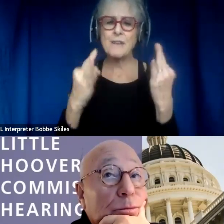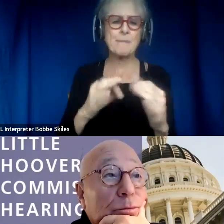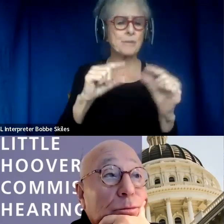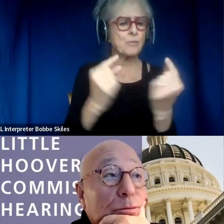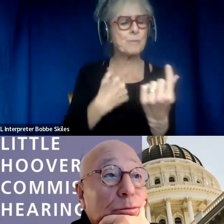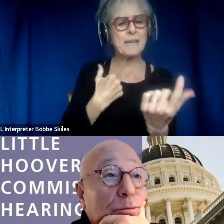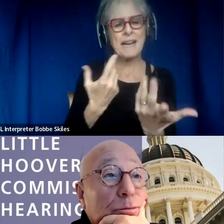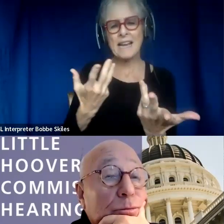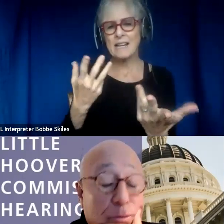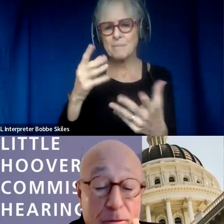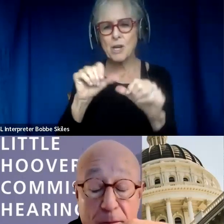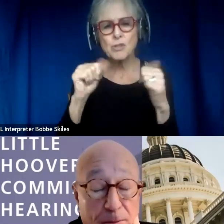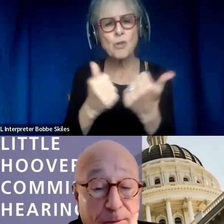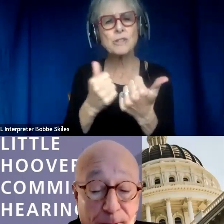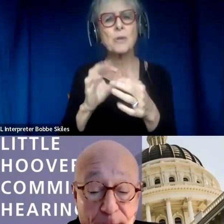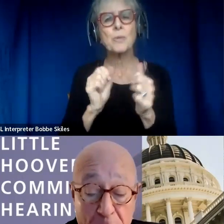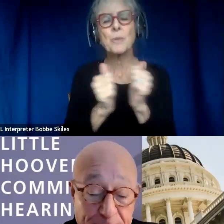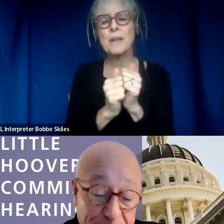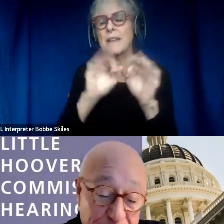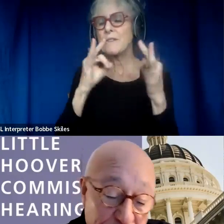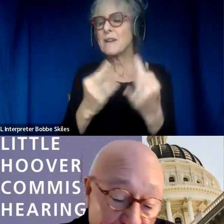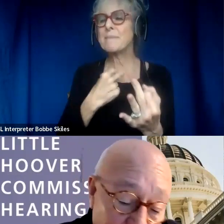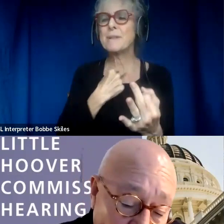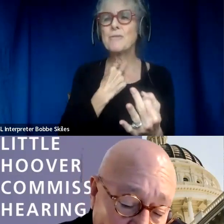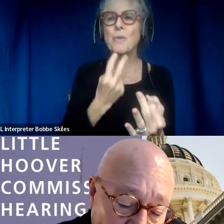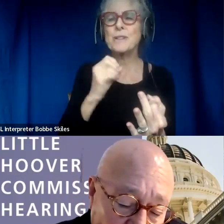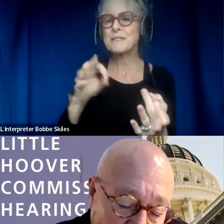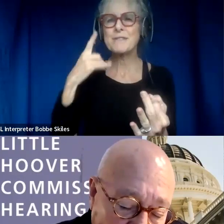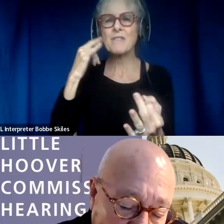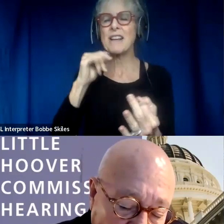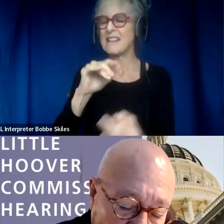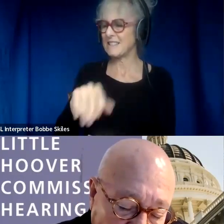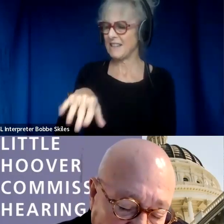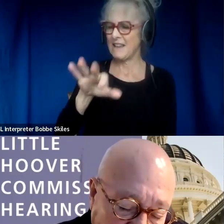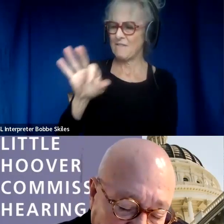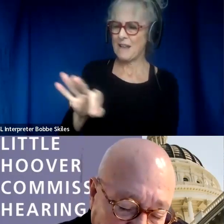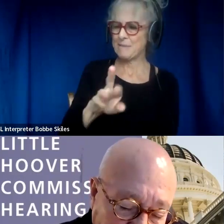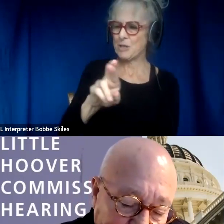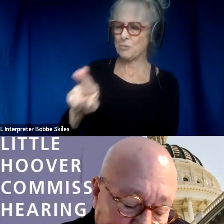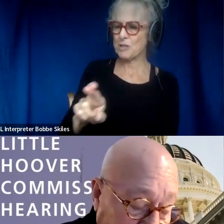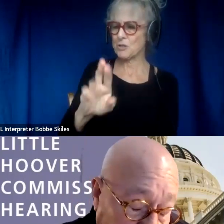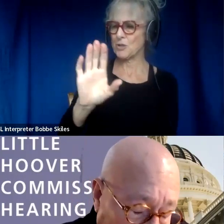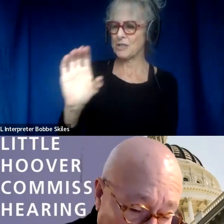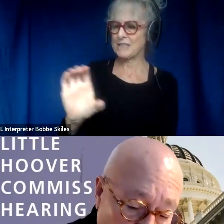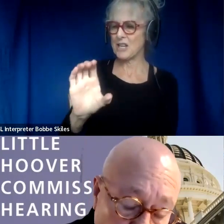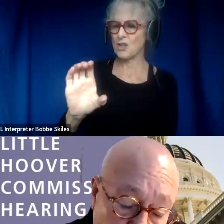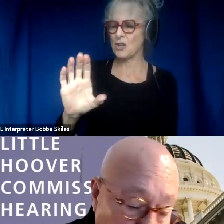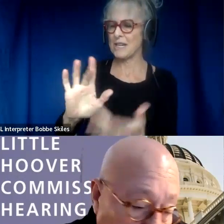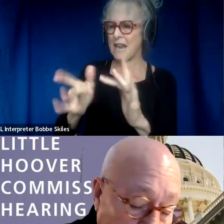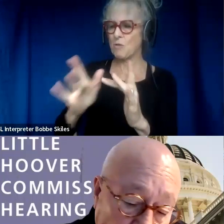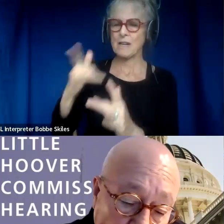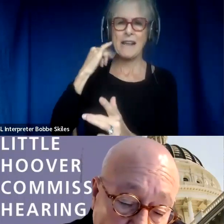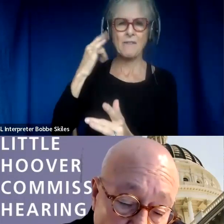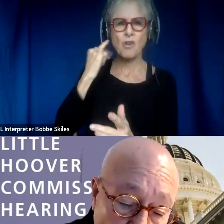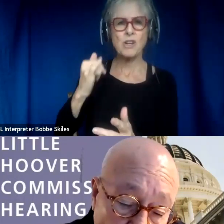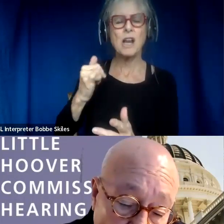Voices of California, the FRCNCA, which is the Family Resource Center Network of California. We